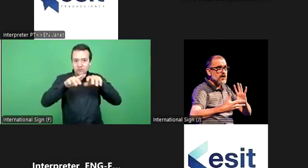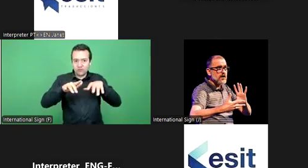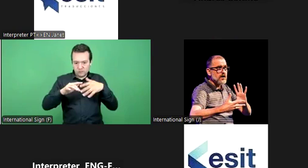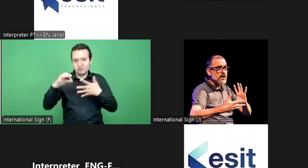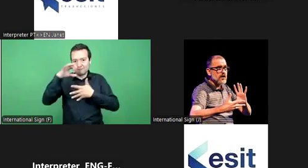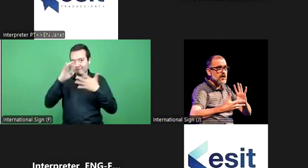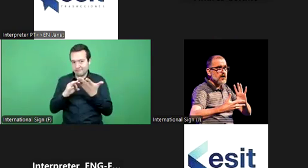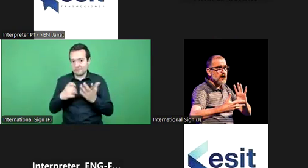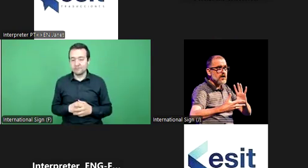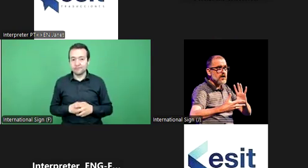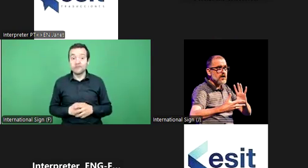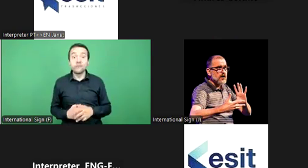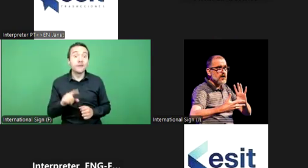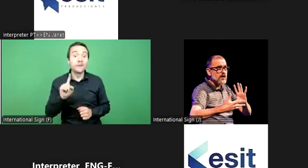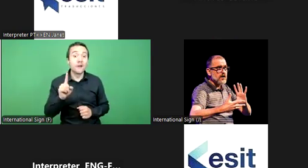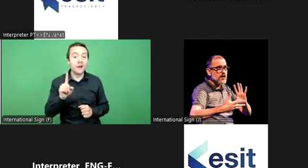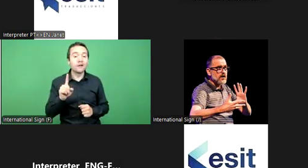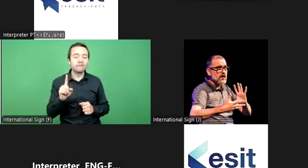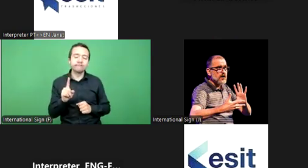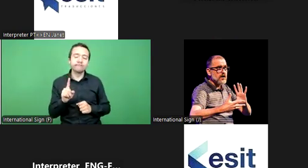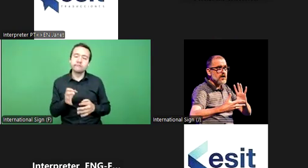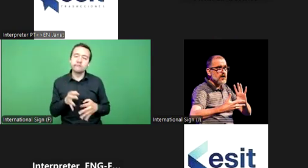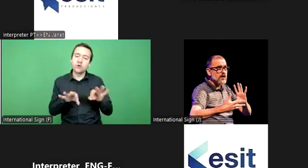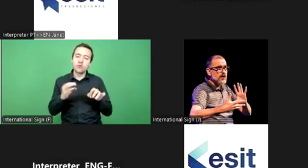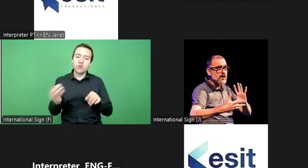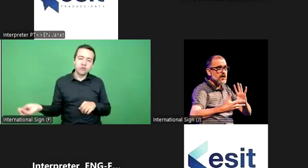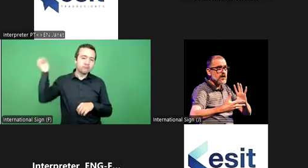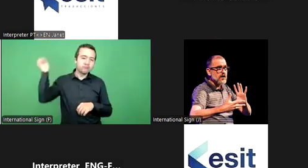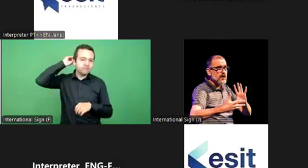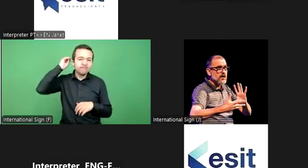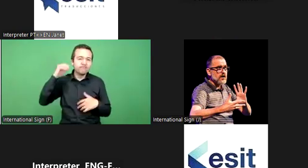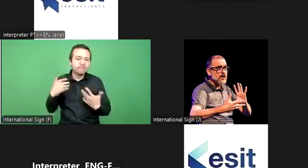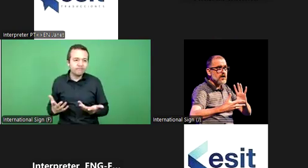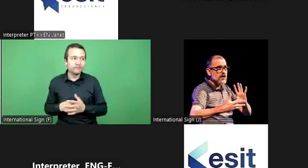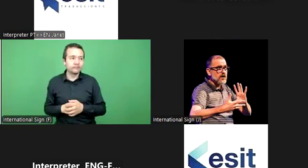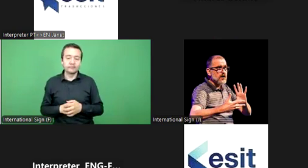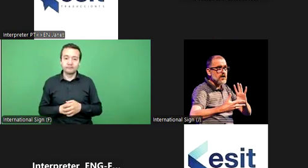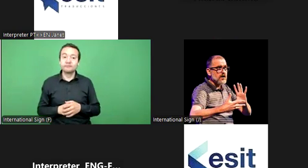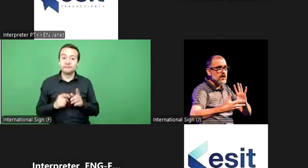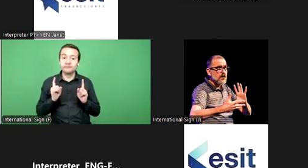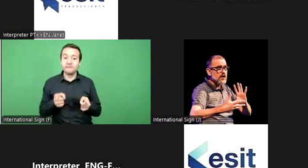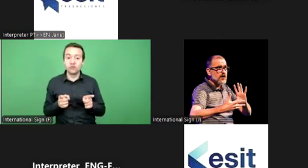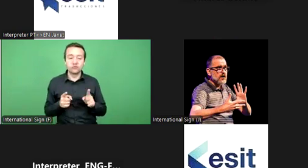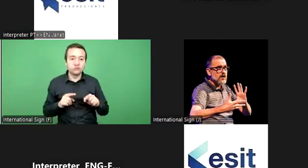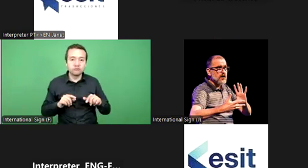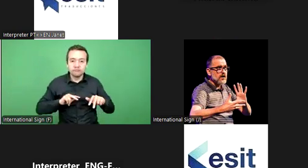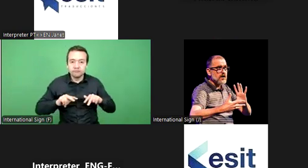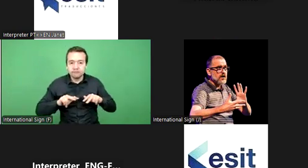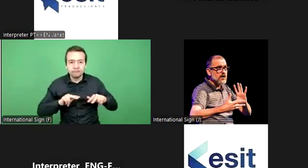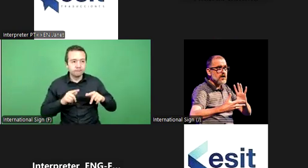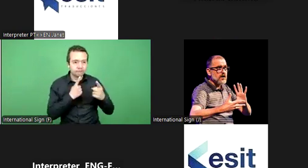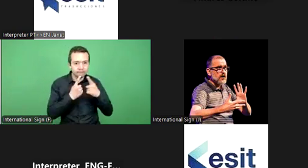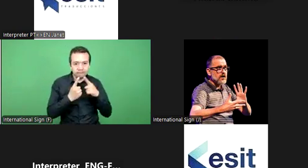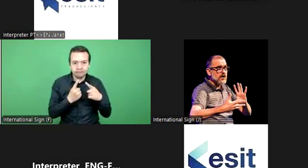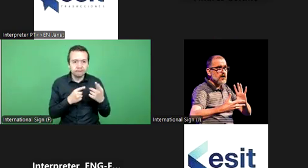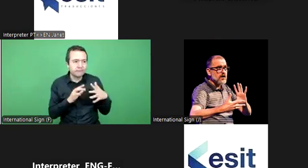systems, coordinated training programs, joint public health campaigns. And in the